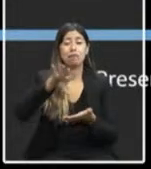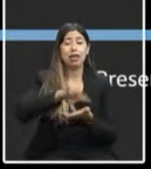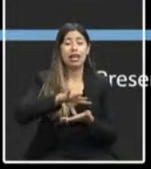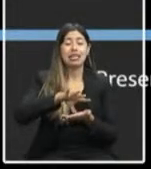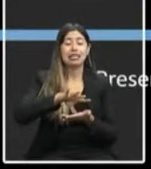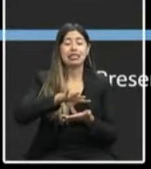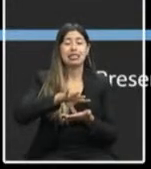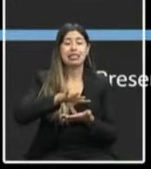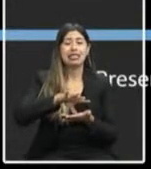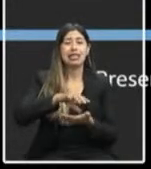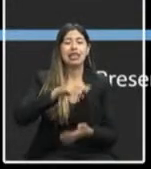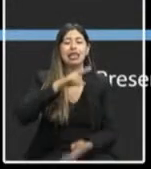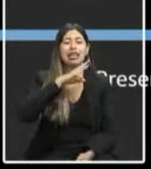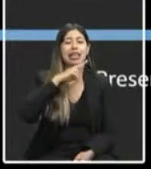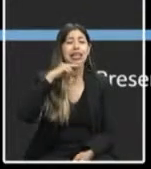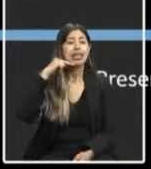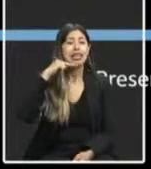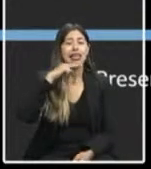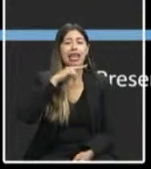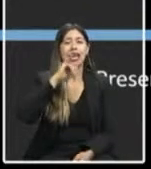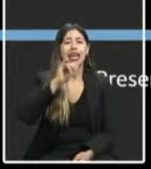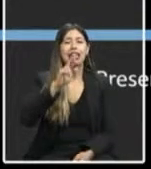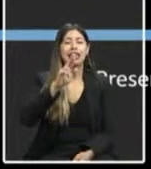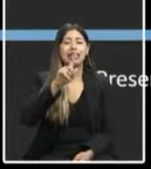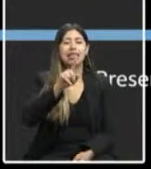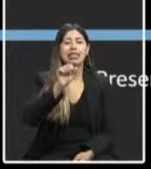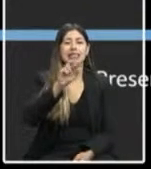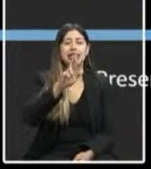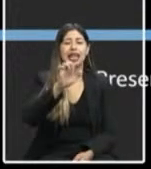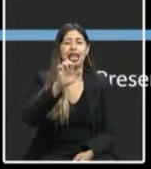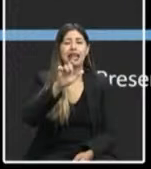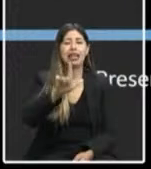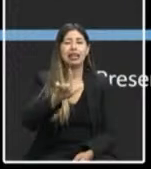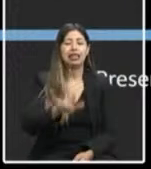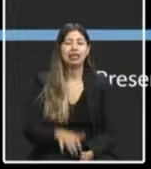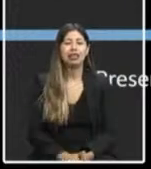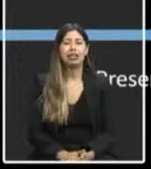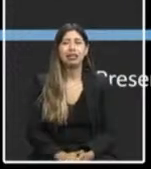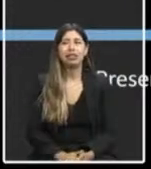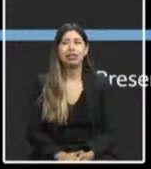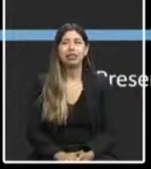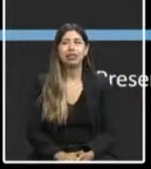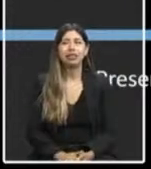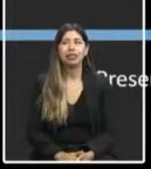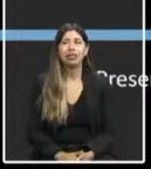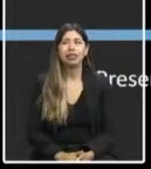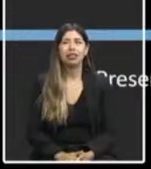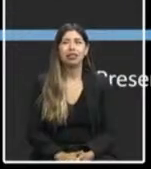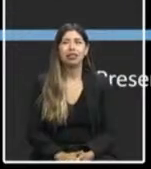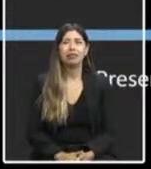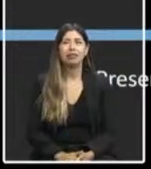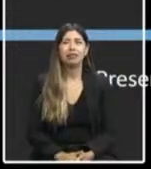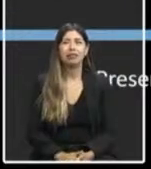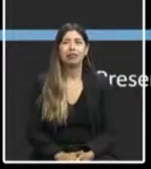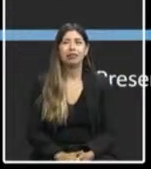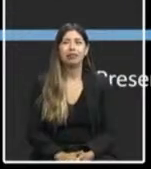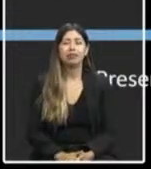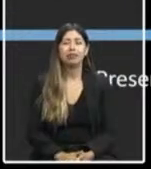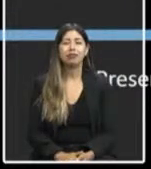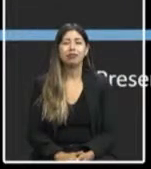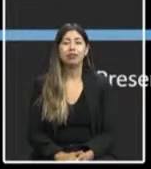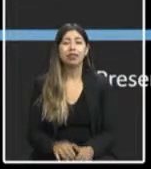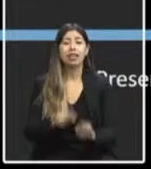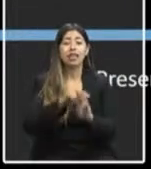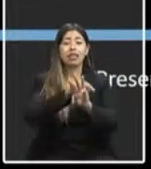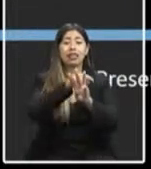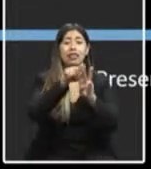about every second or third child goes to the orthodontist to align their teeth. The frequency of teeth crowding